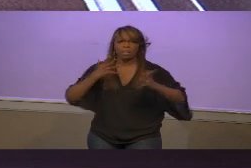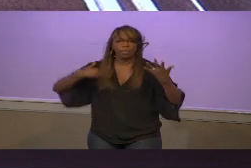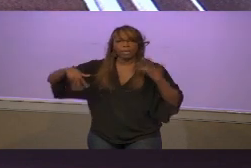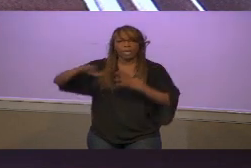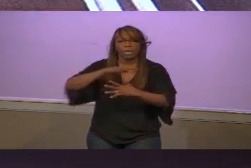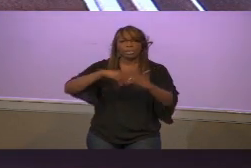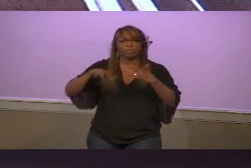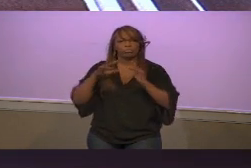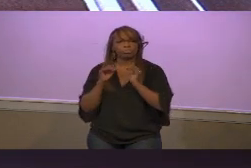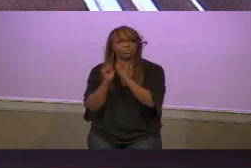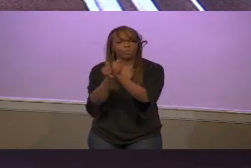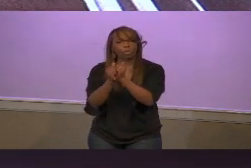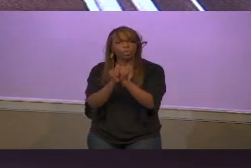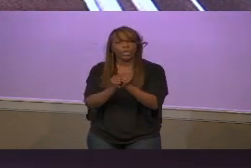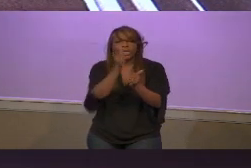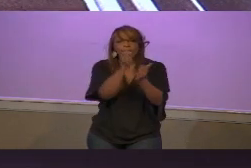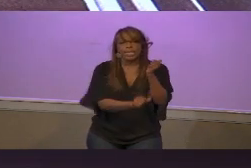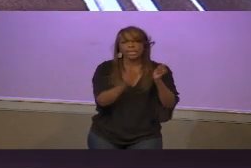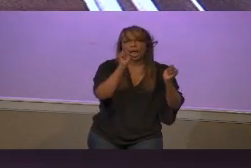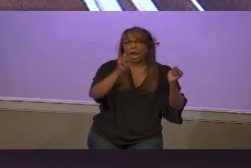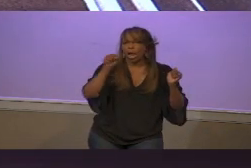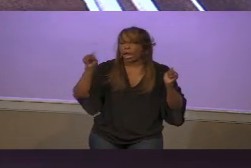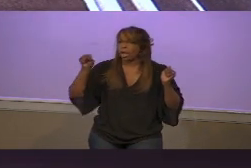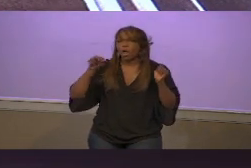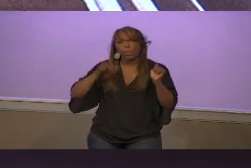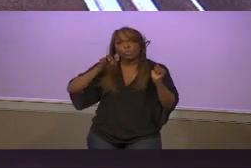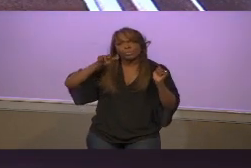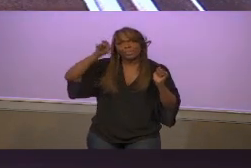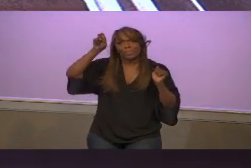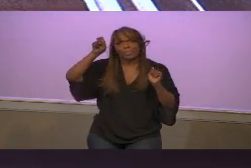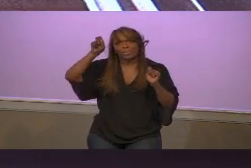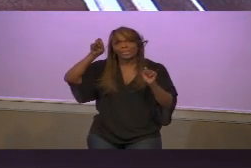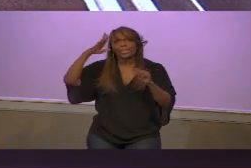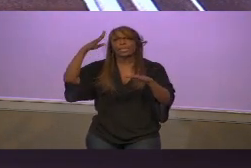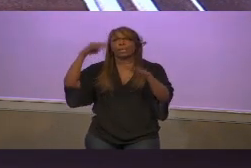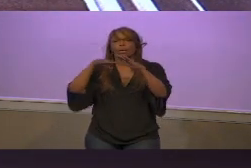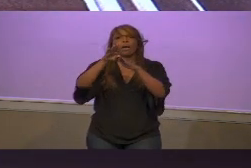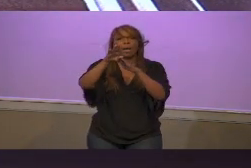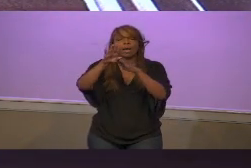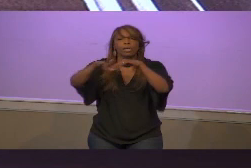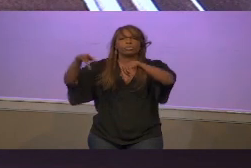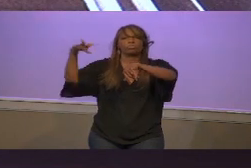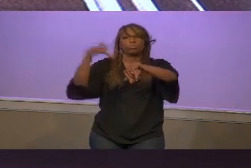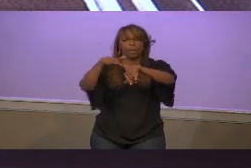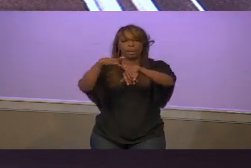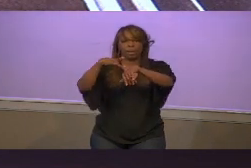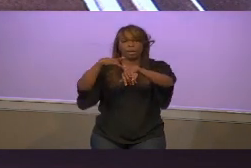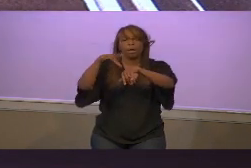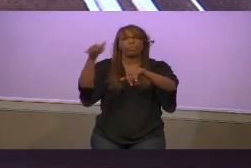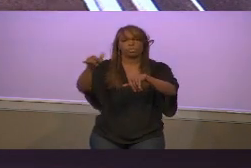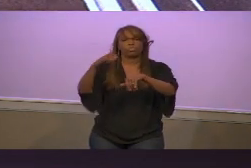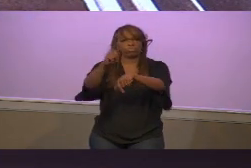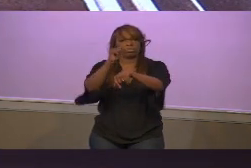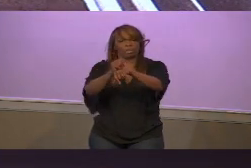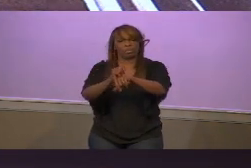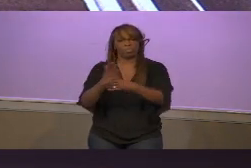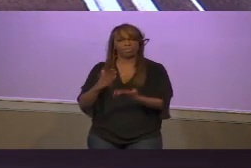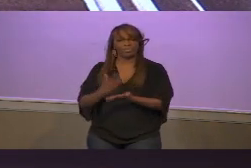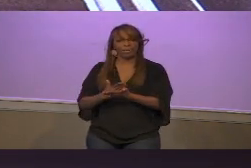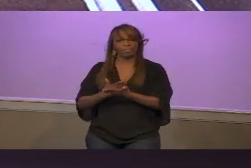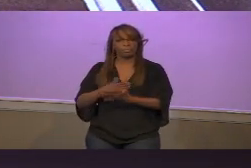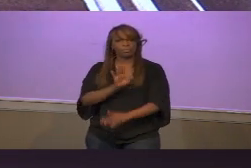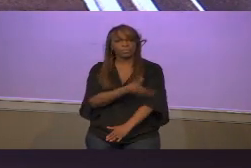ascended into that place, at each of the steps going into the temple, they would stop and sing another